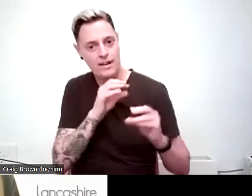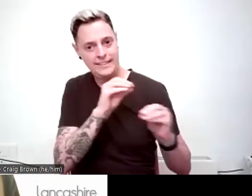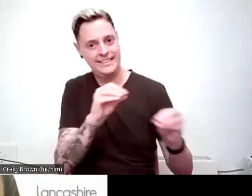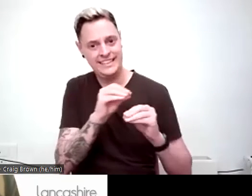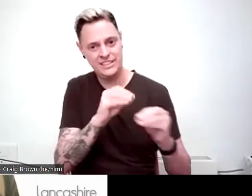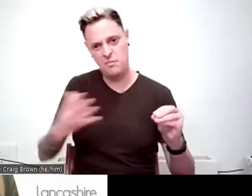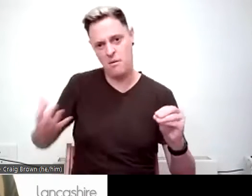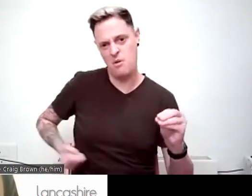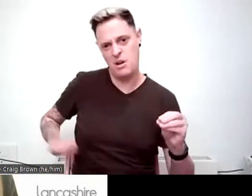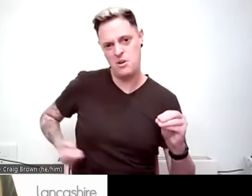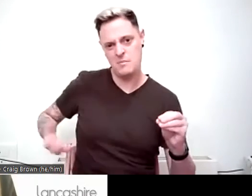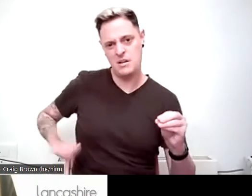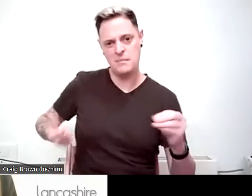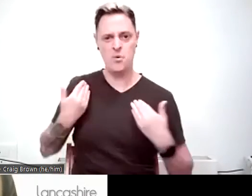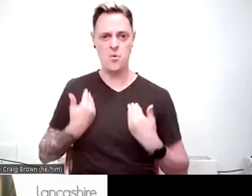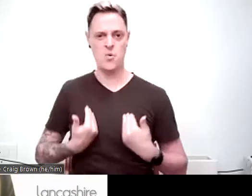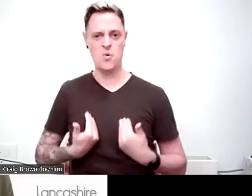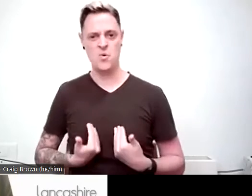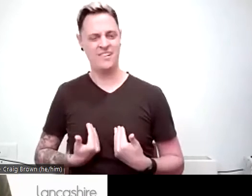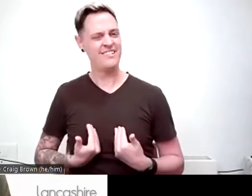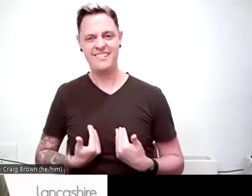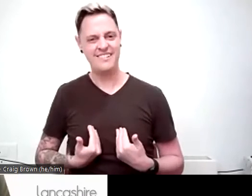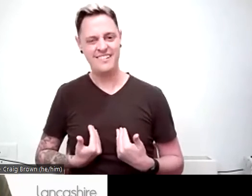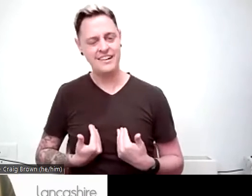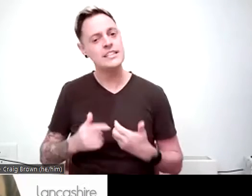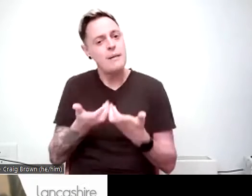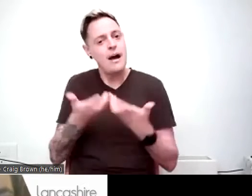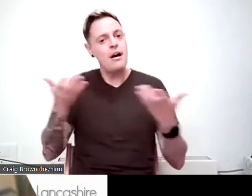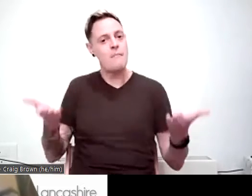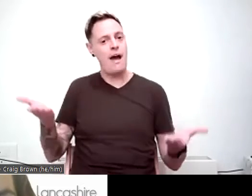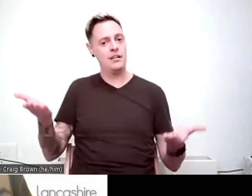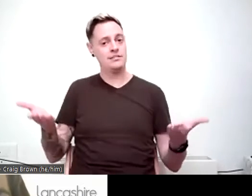yoga. Finding that balance.